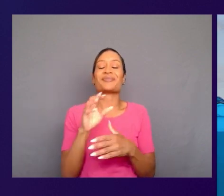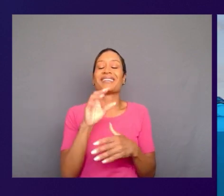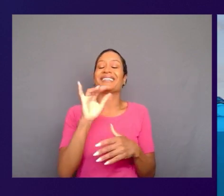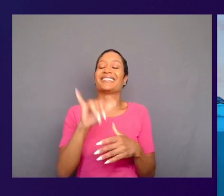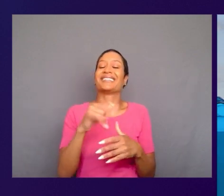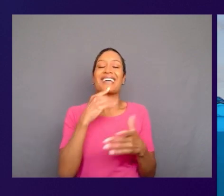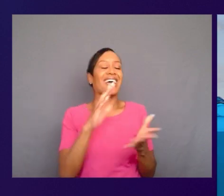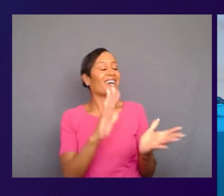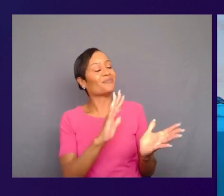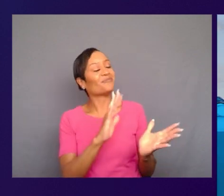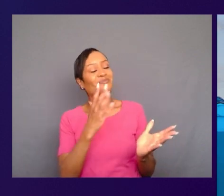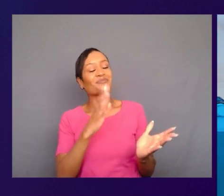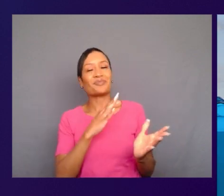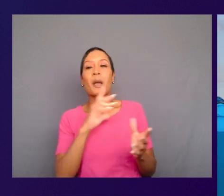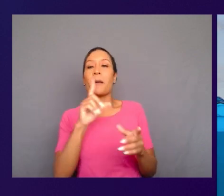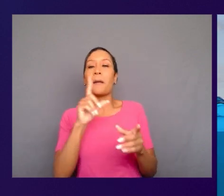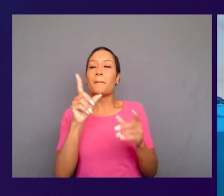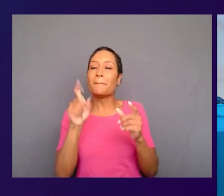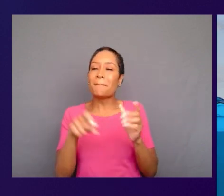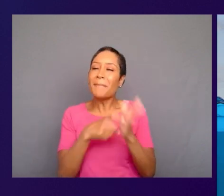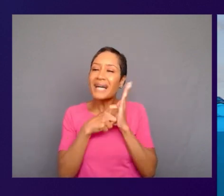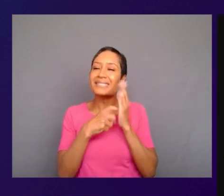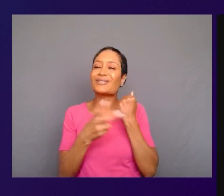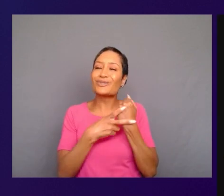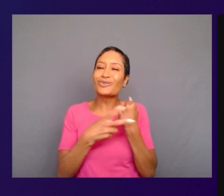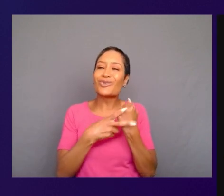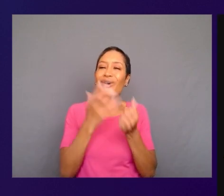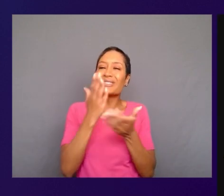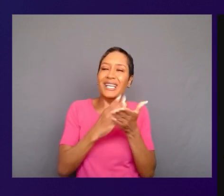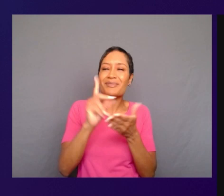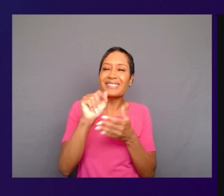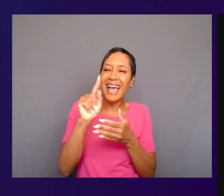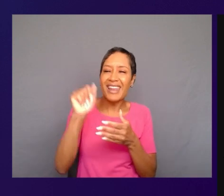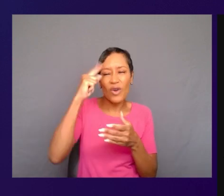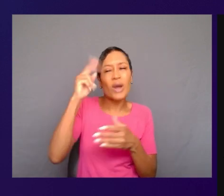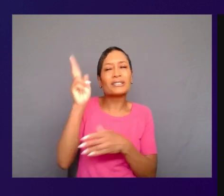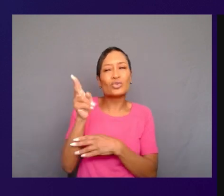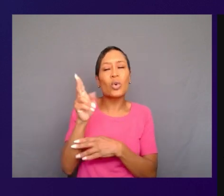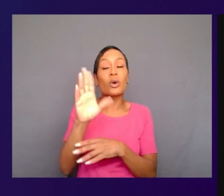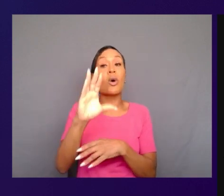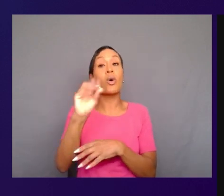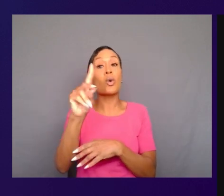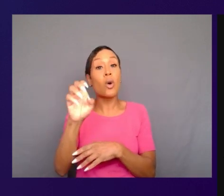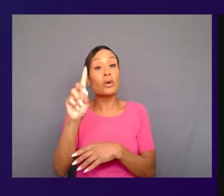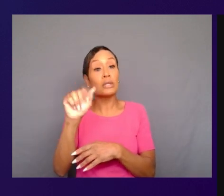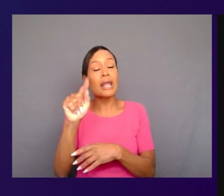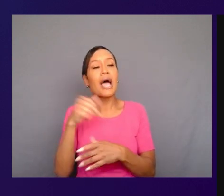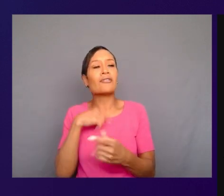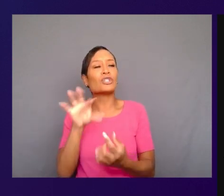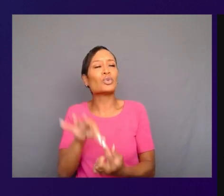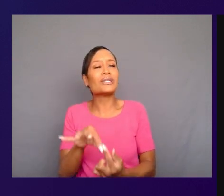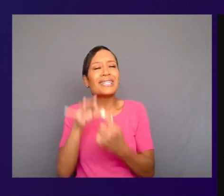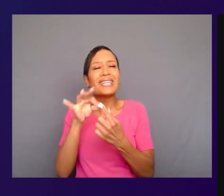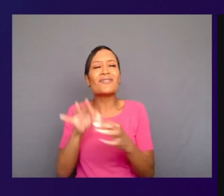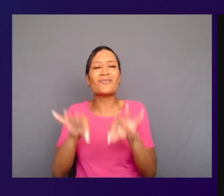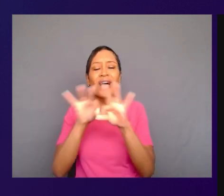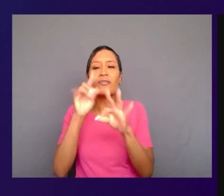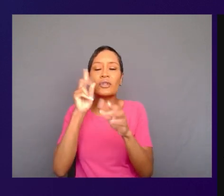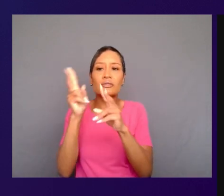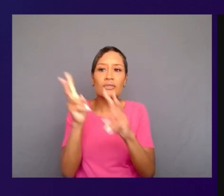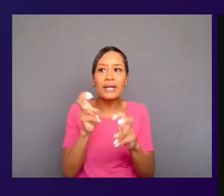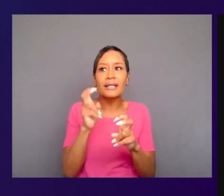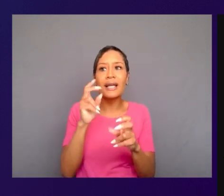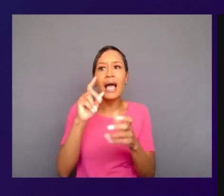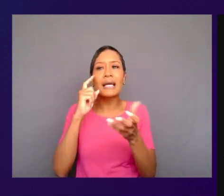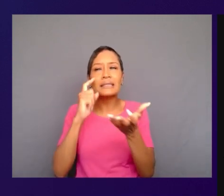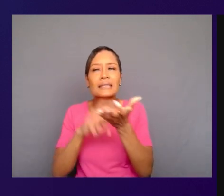you store some form of cold data for historical analysis. Now, cold data has unique value when it comes to deriving insights, designing